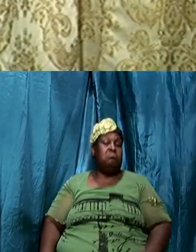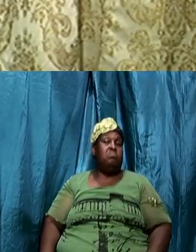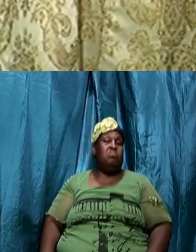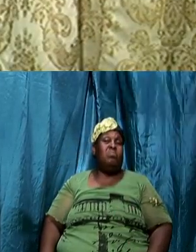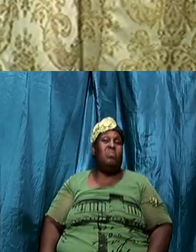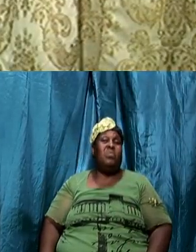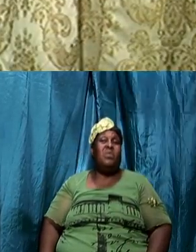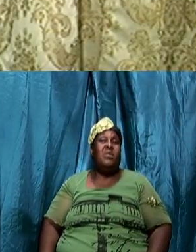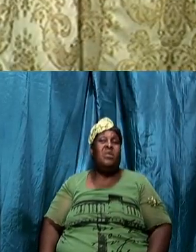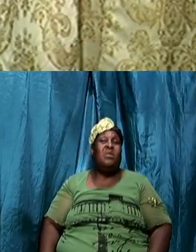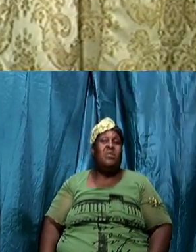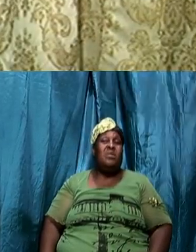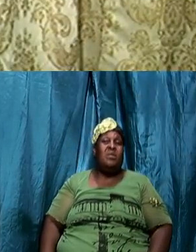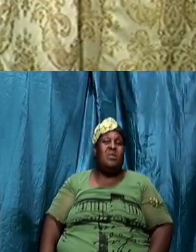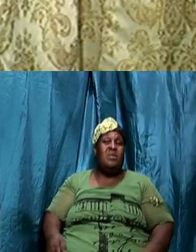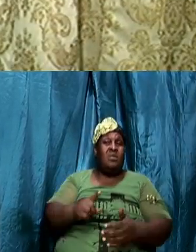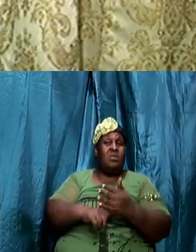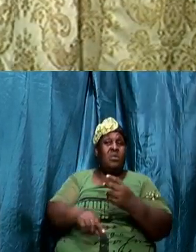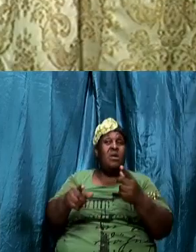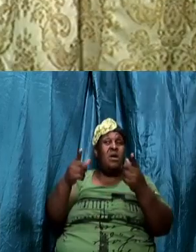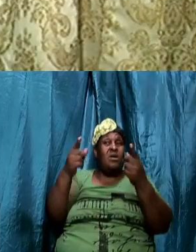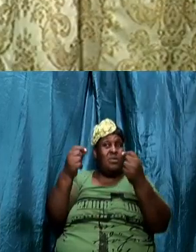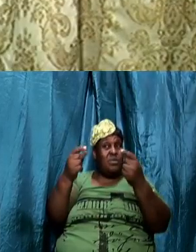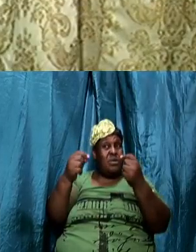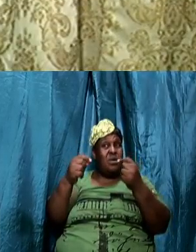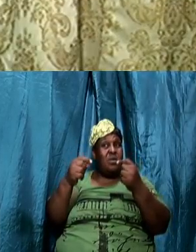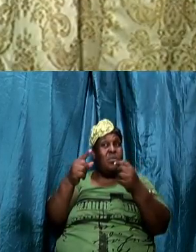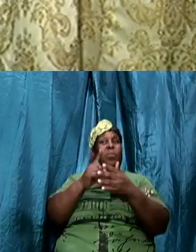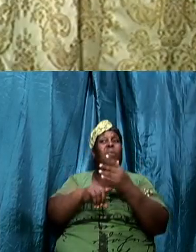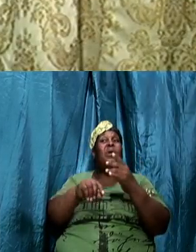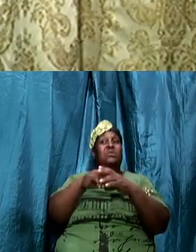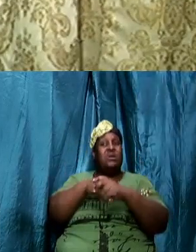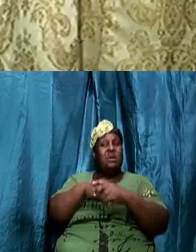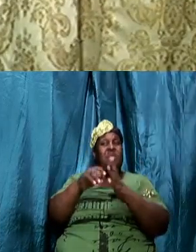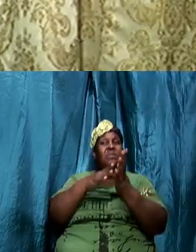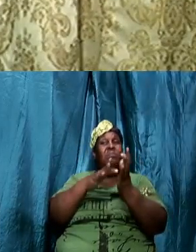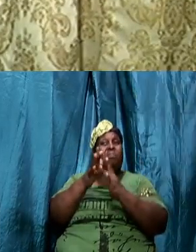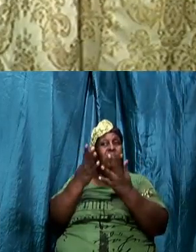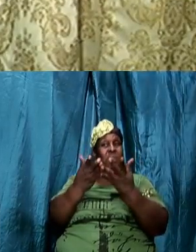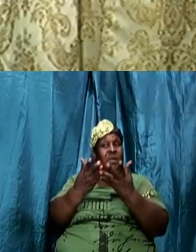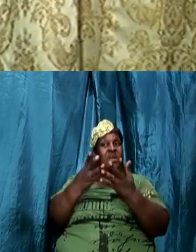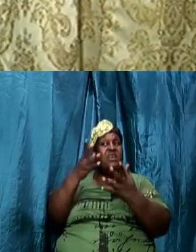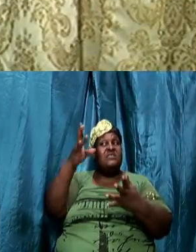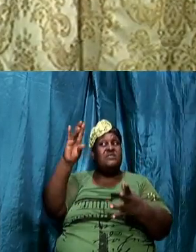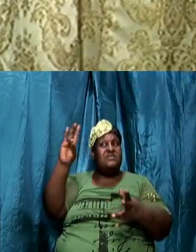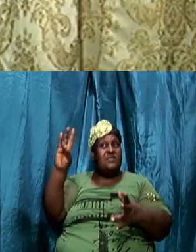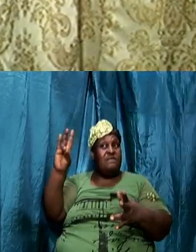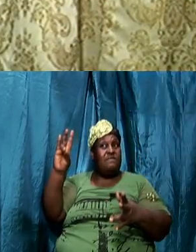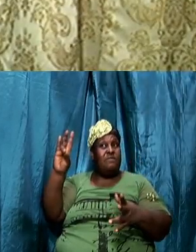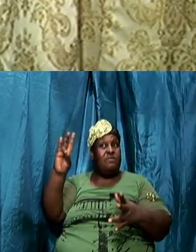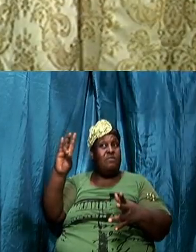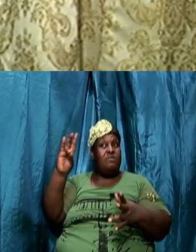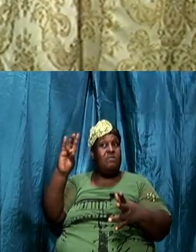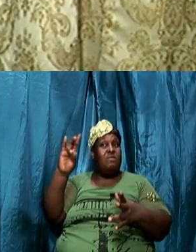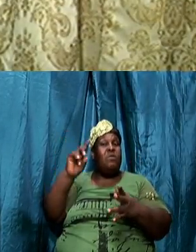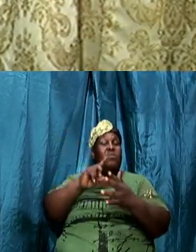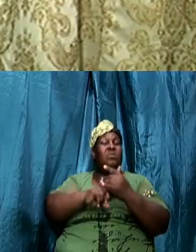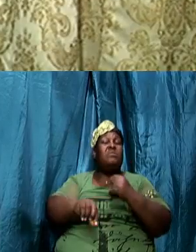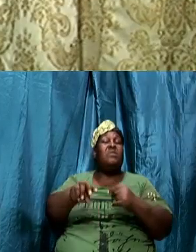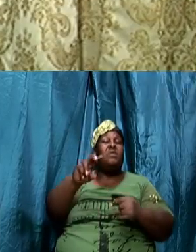What I mean is what is in the Bible. There were seven of them, and one of them was